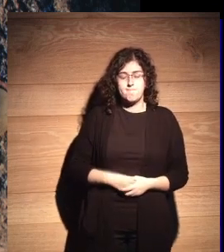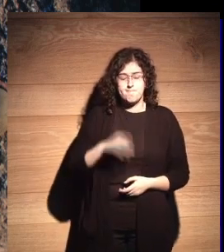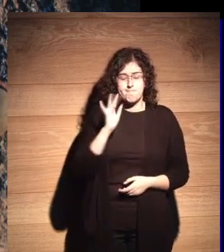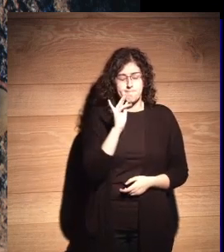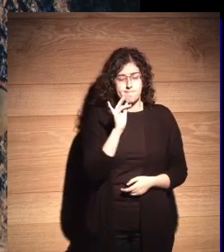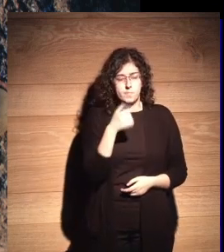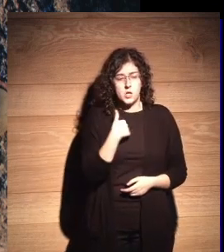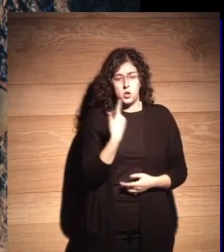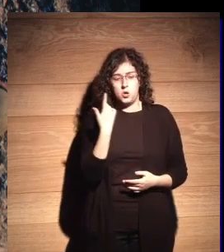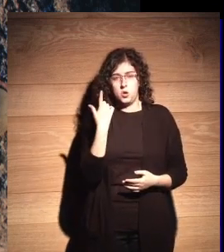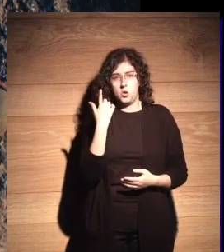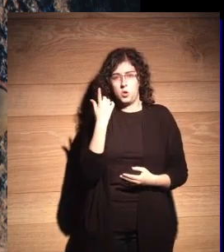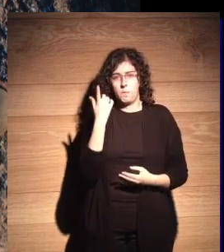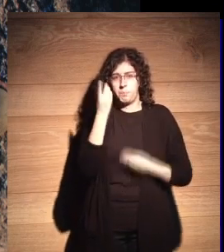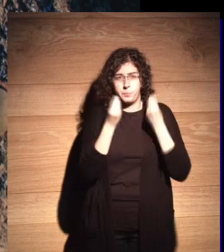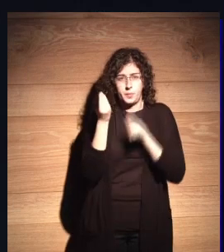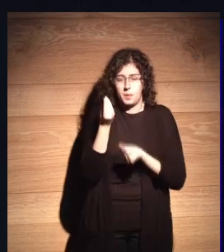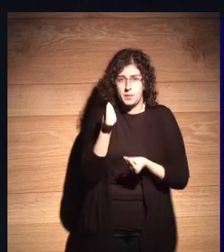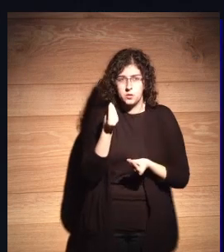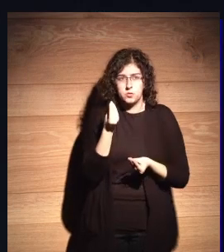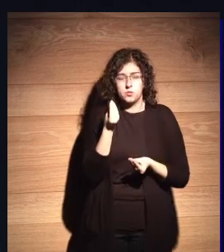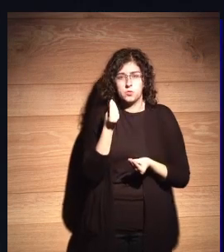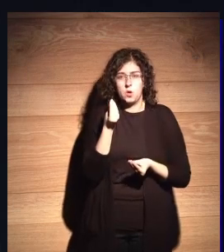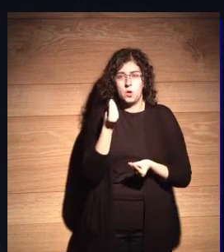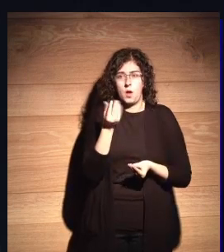there's any benefit to push that,